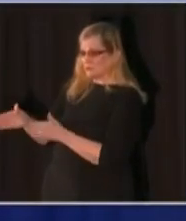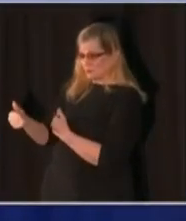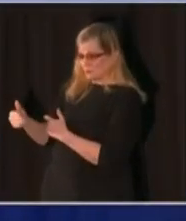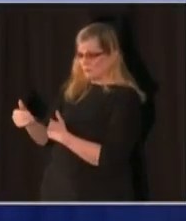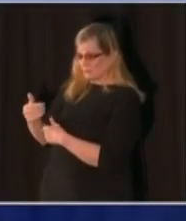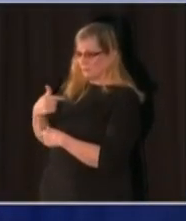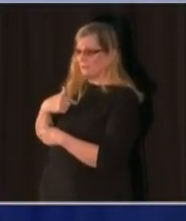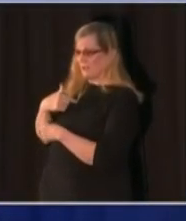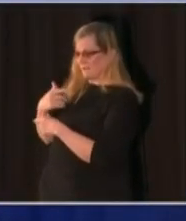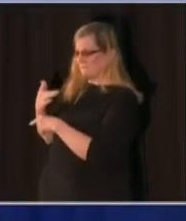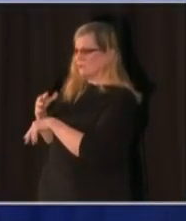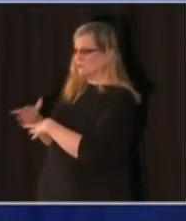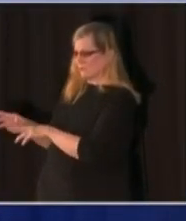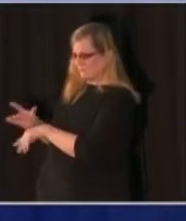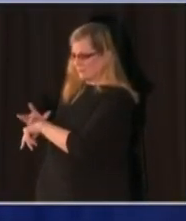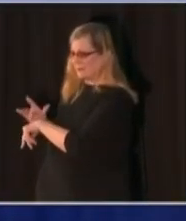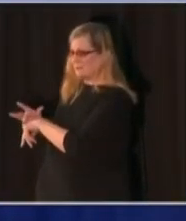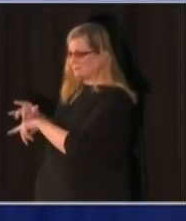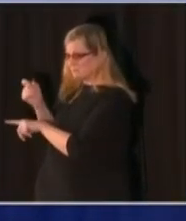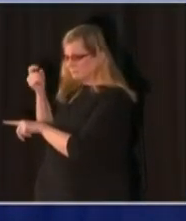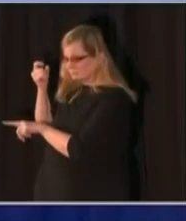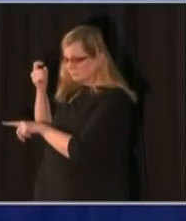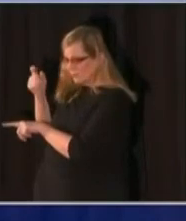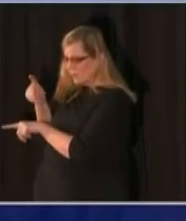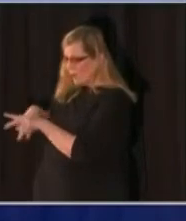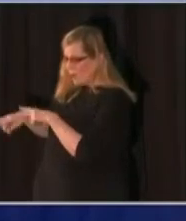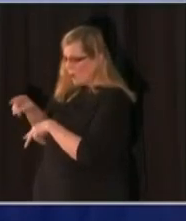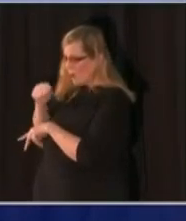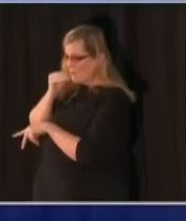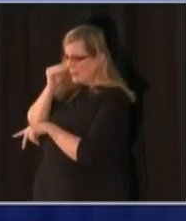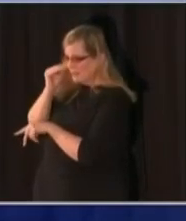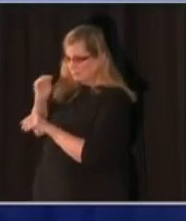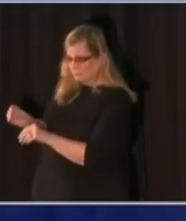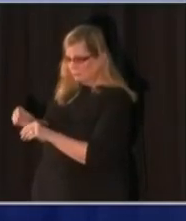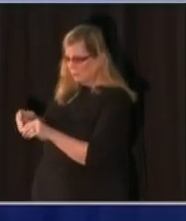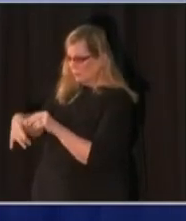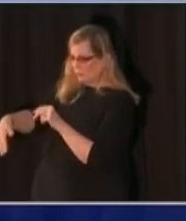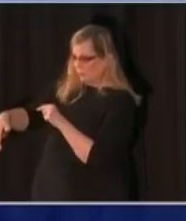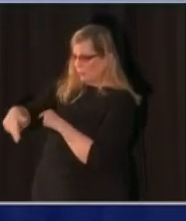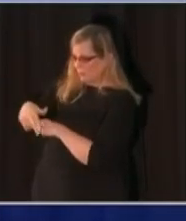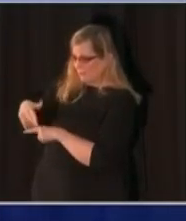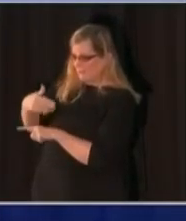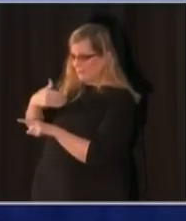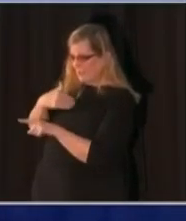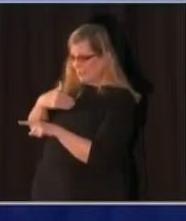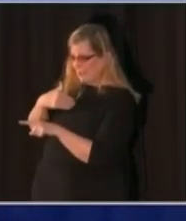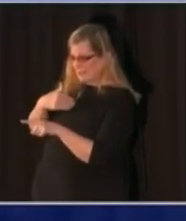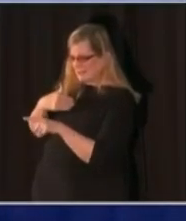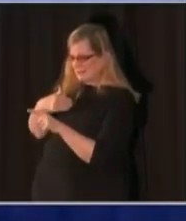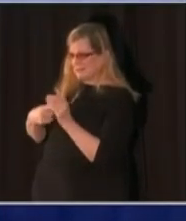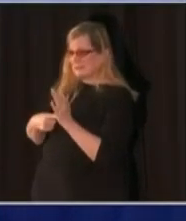we look at that population and see folks starting to either exhibit symptoms